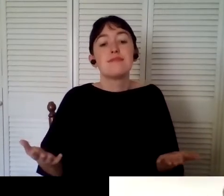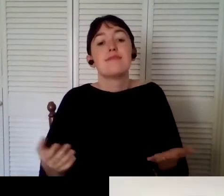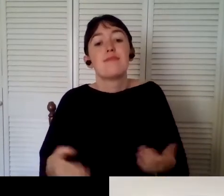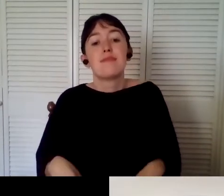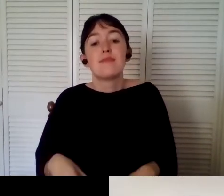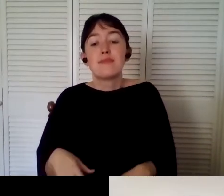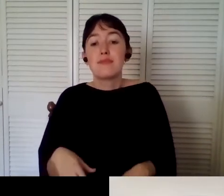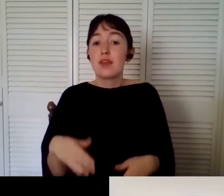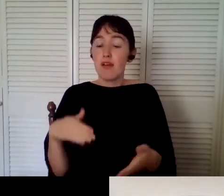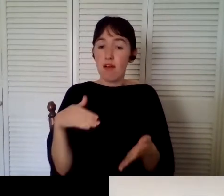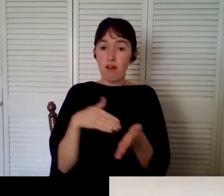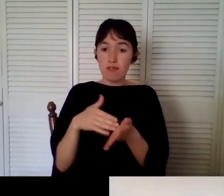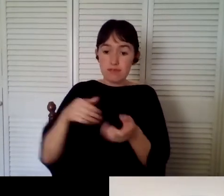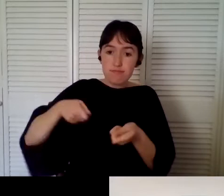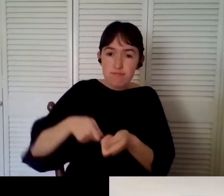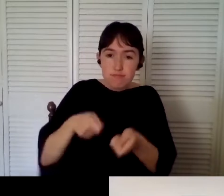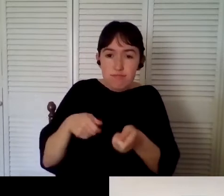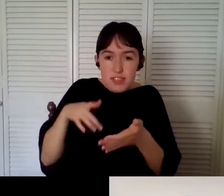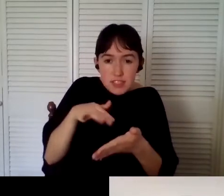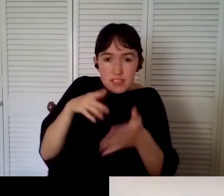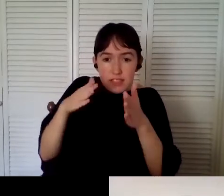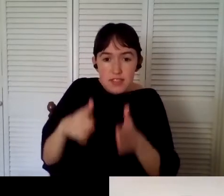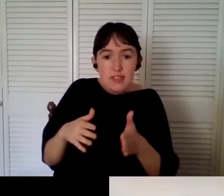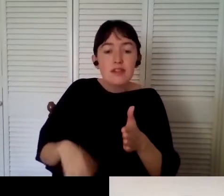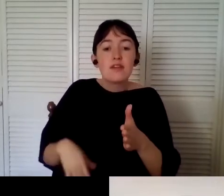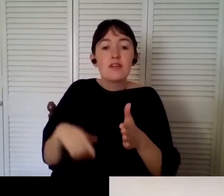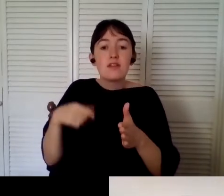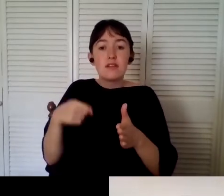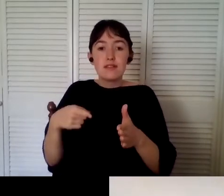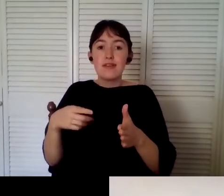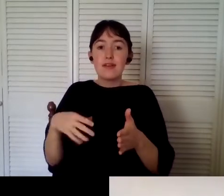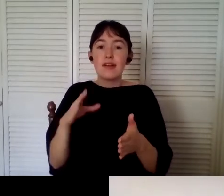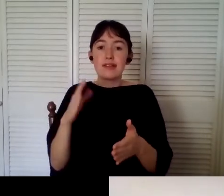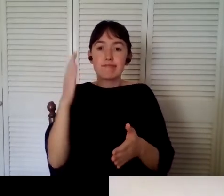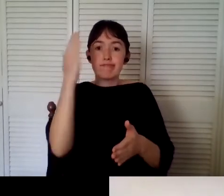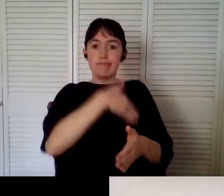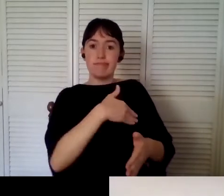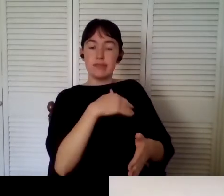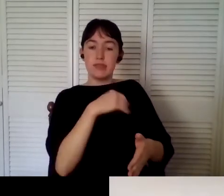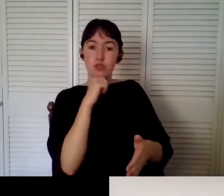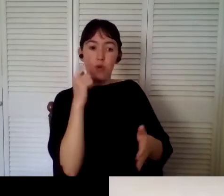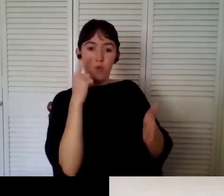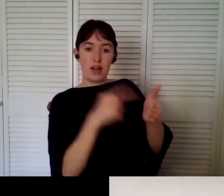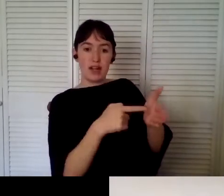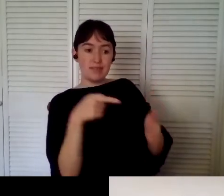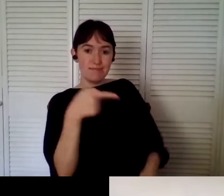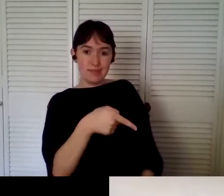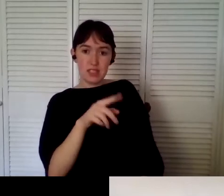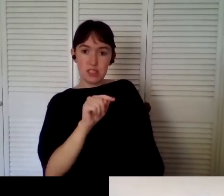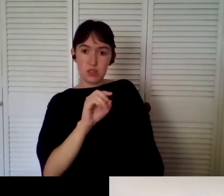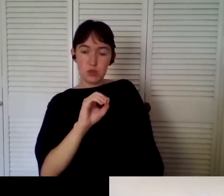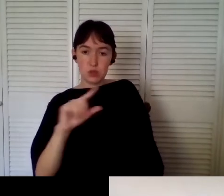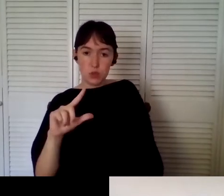archaeologists often fail to recognize something as simple as this as a tool. Right. Because this is also